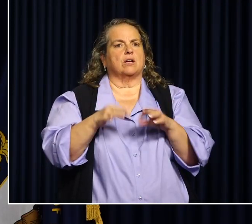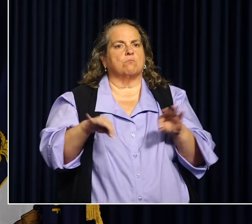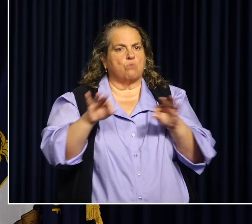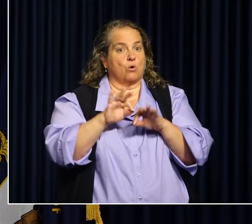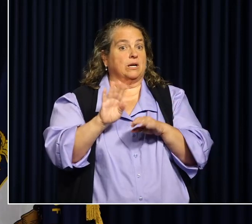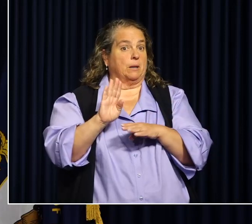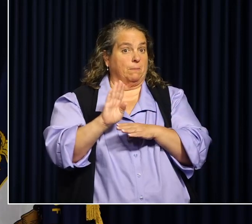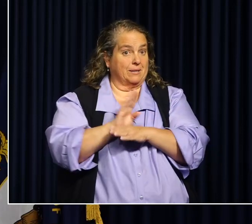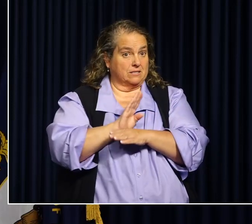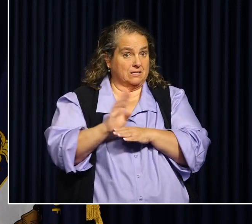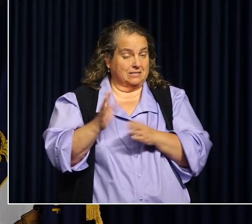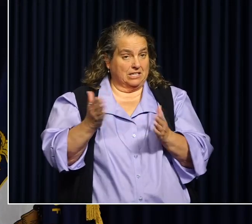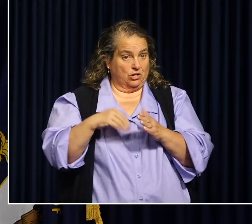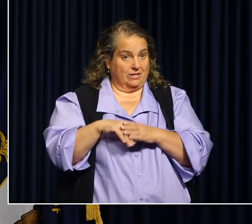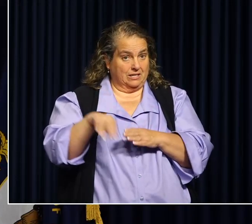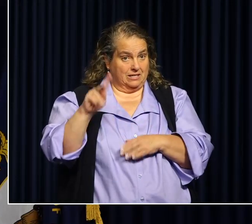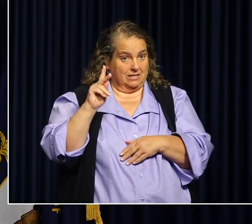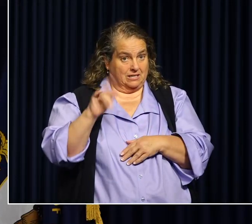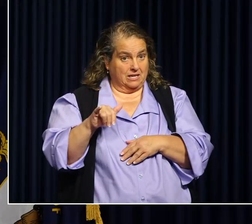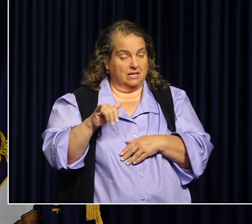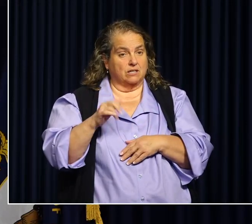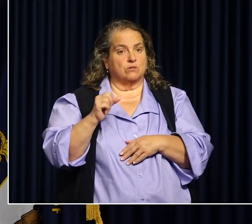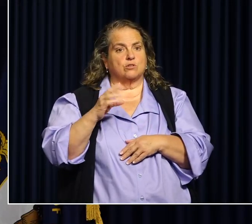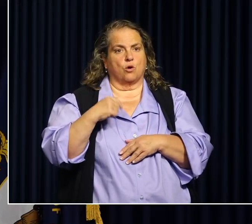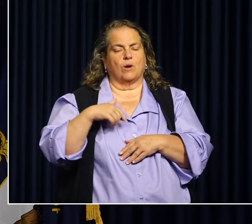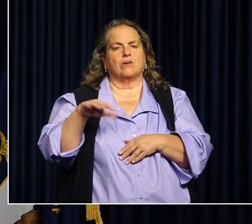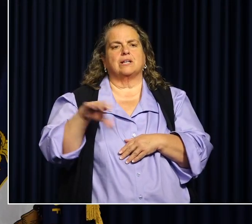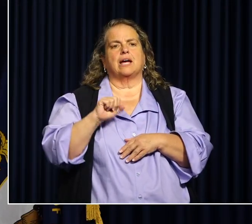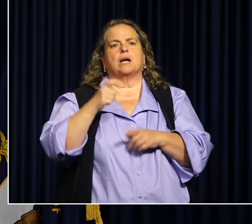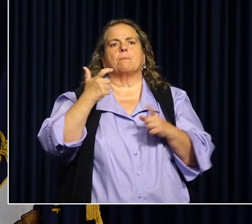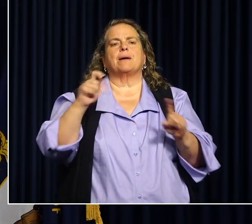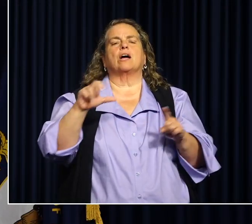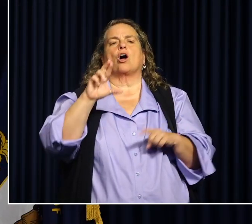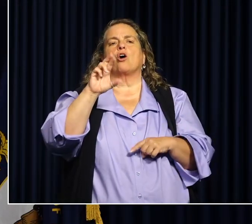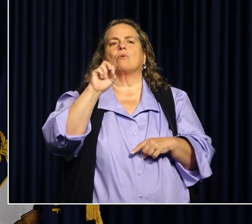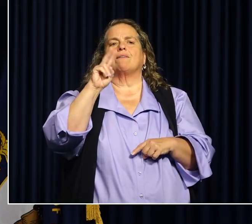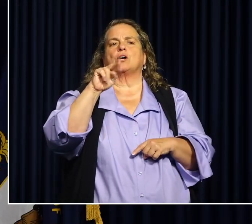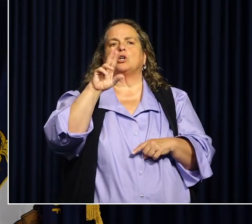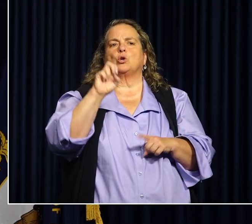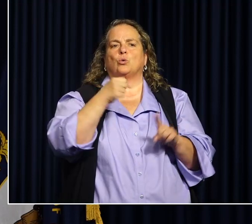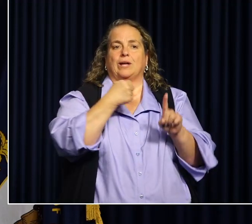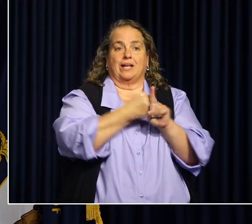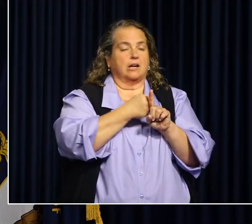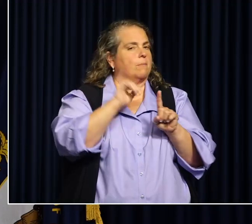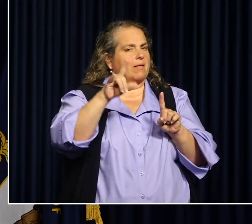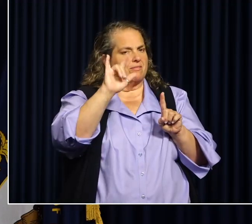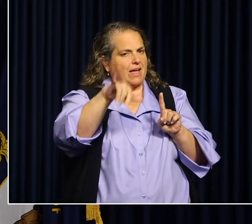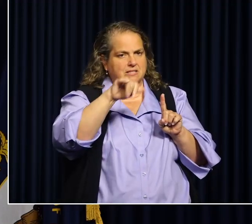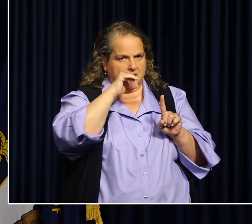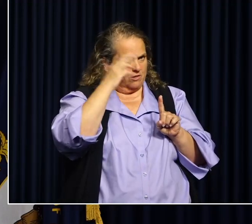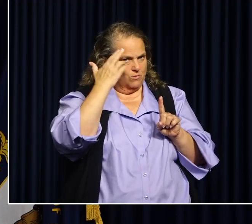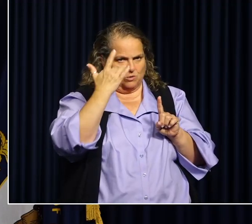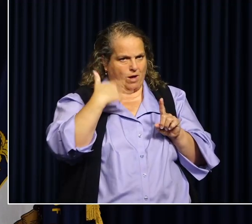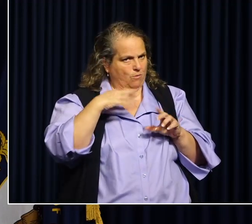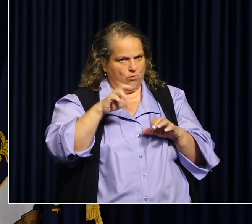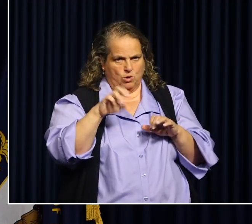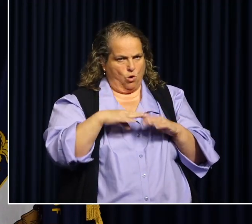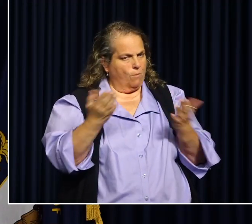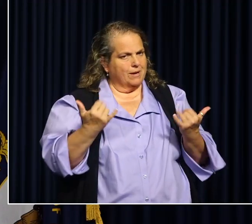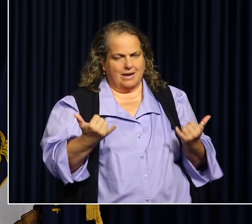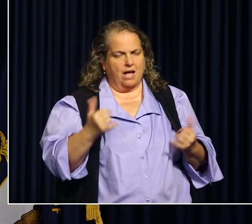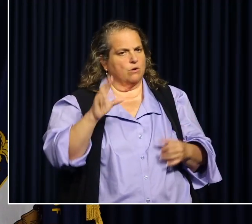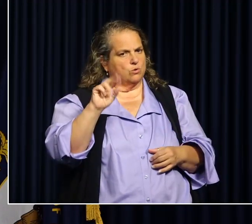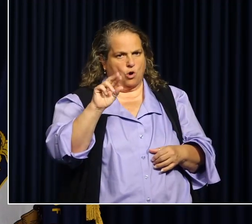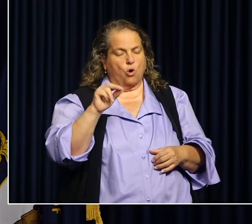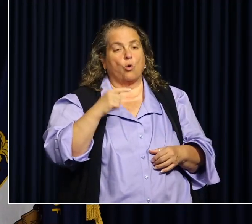business in Kentucky. We're taking a big revenue hit from it, but that's not the reason that we're reopening it now. It's that we believe we can do